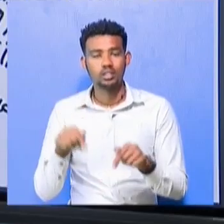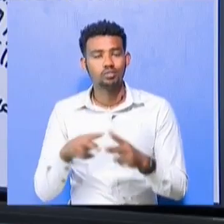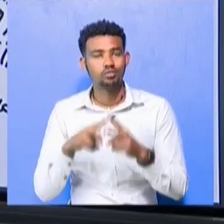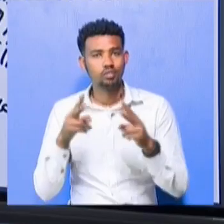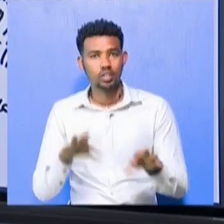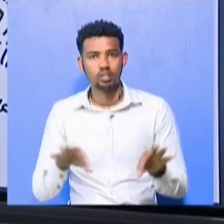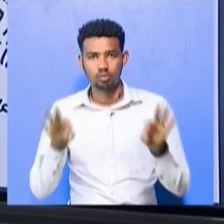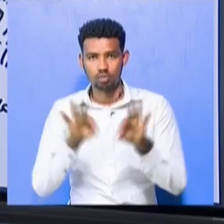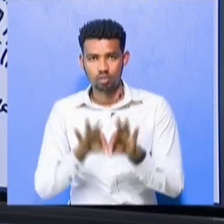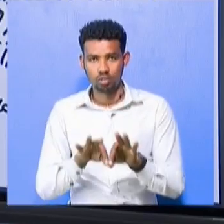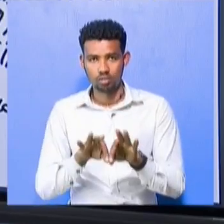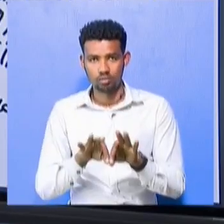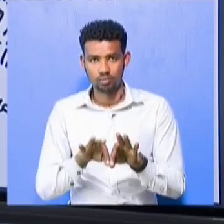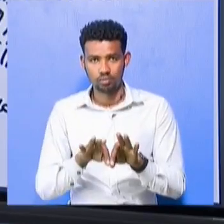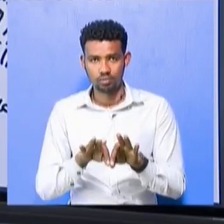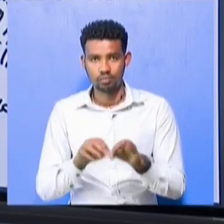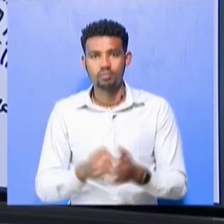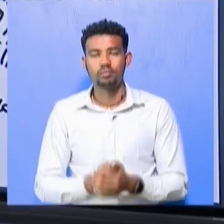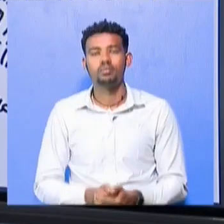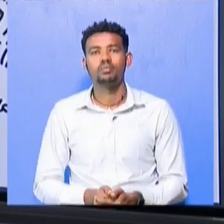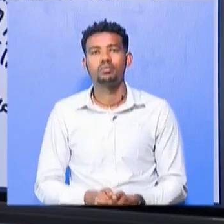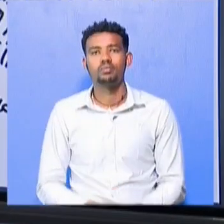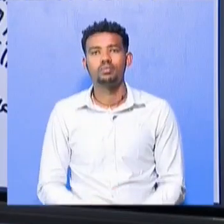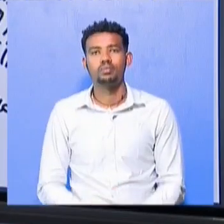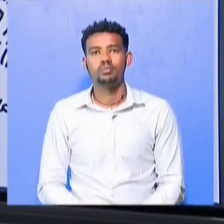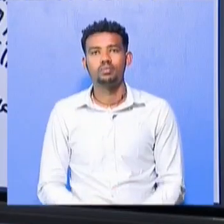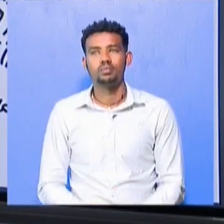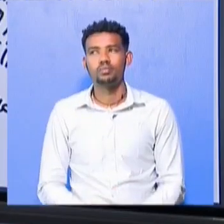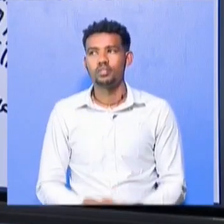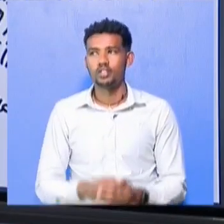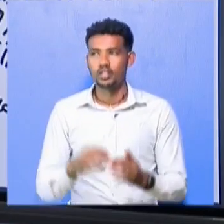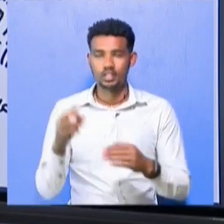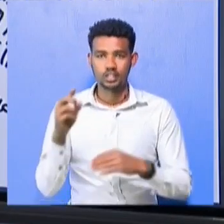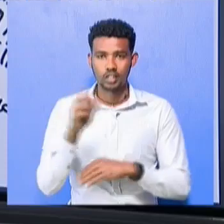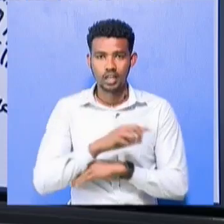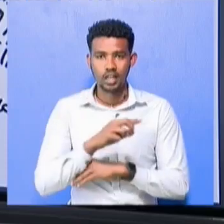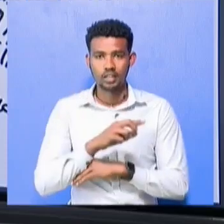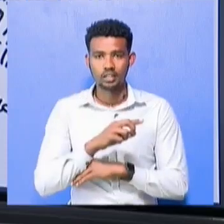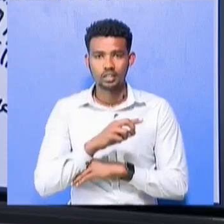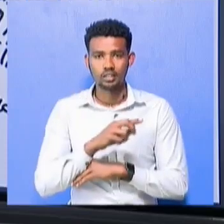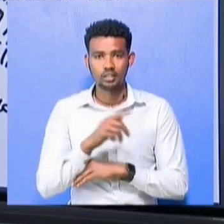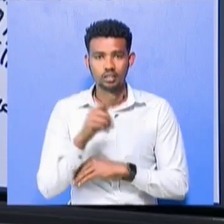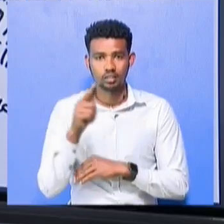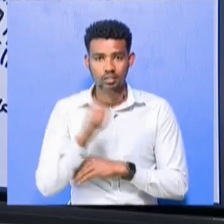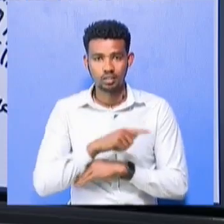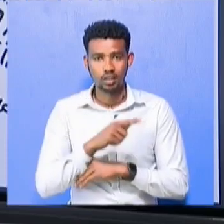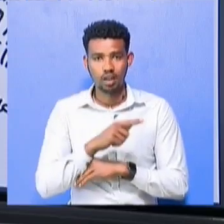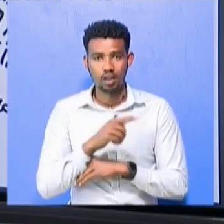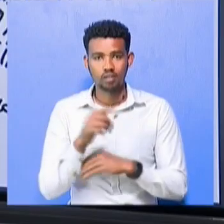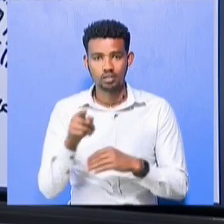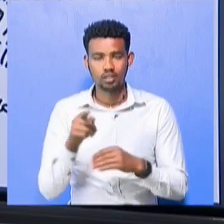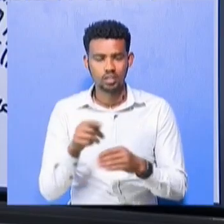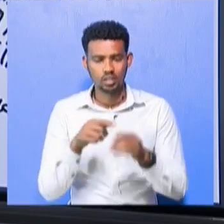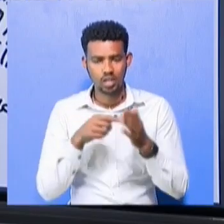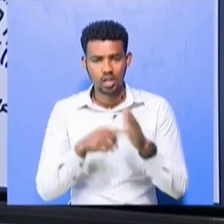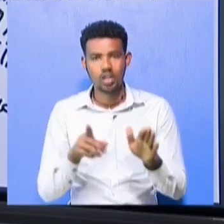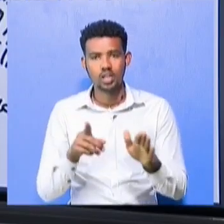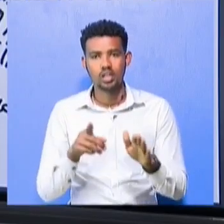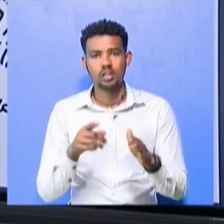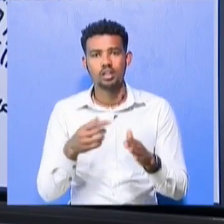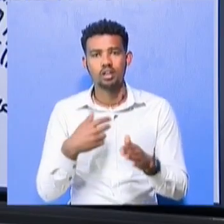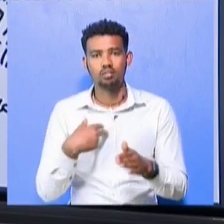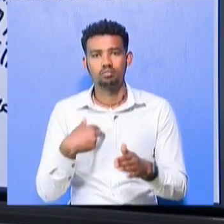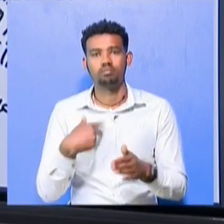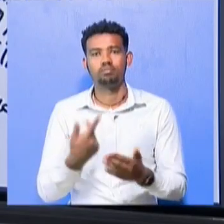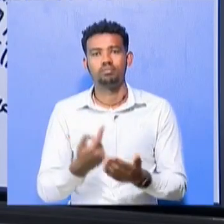important. Yeah. The date has to be stated clearly. Yeah. Without it,